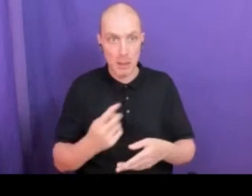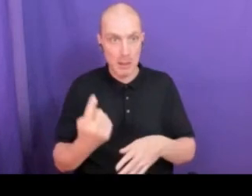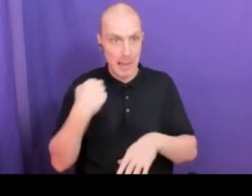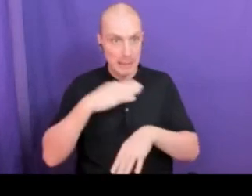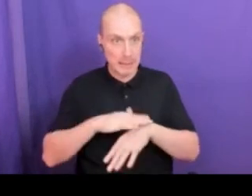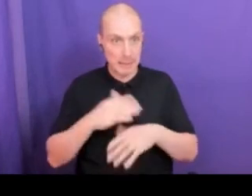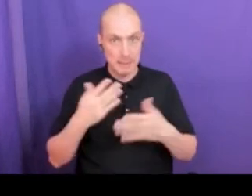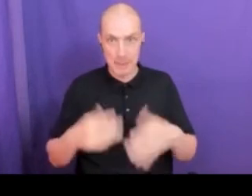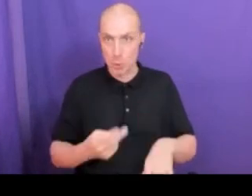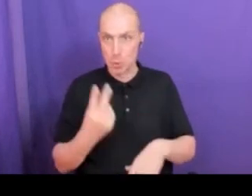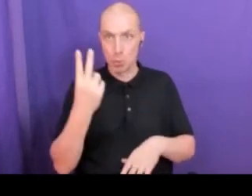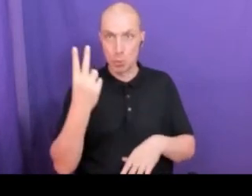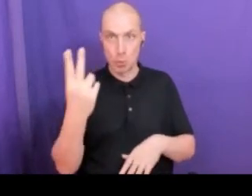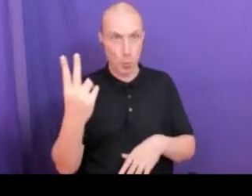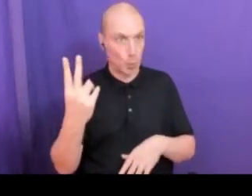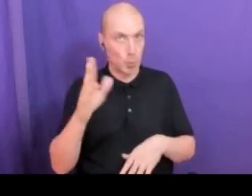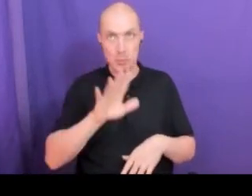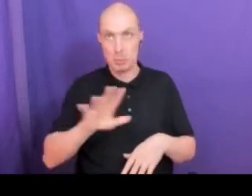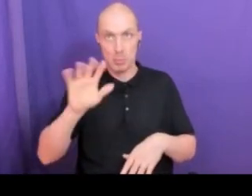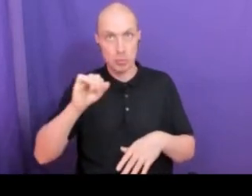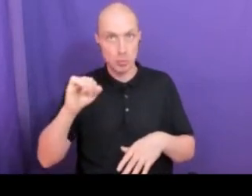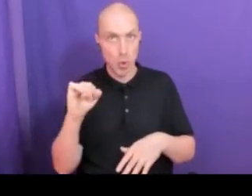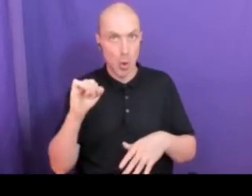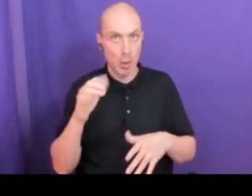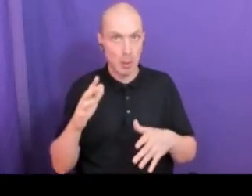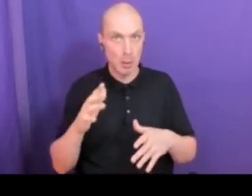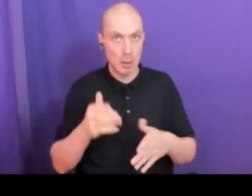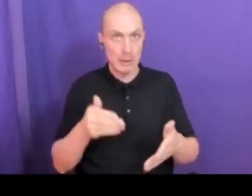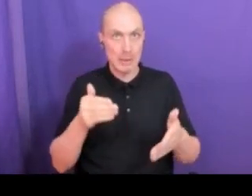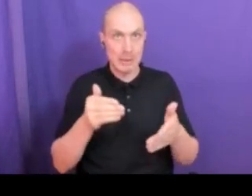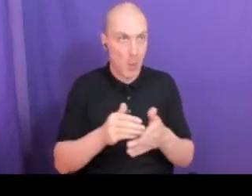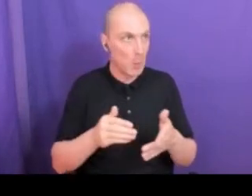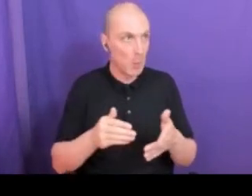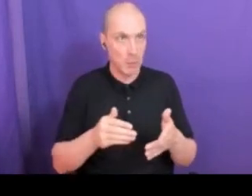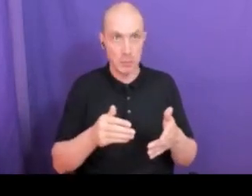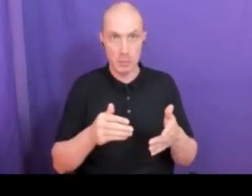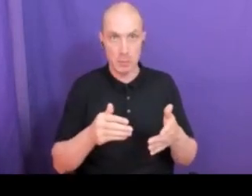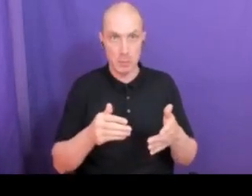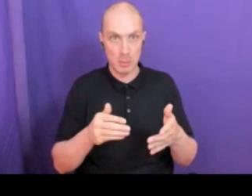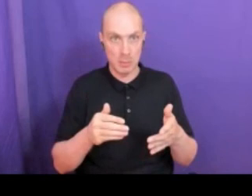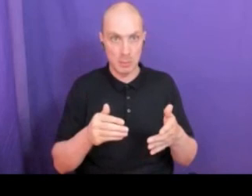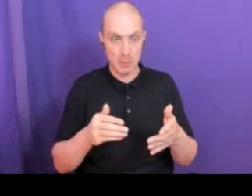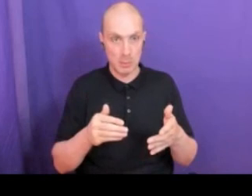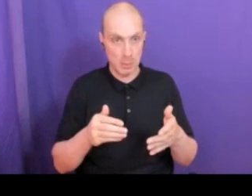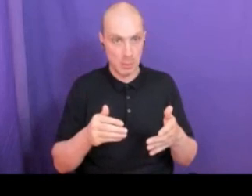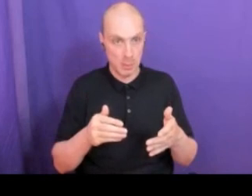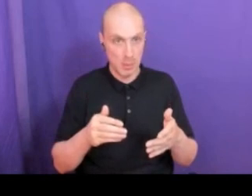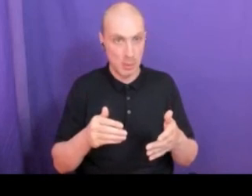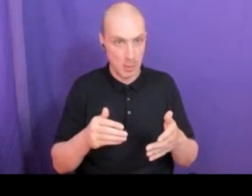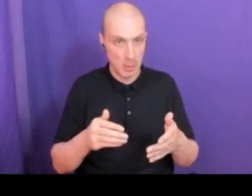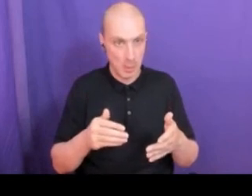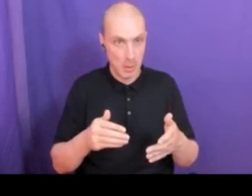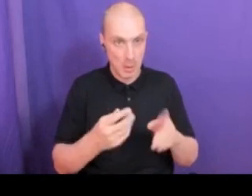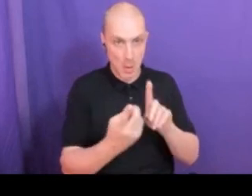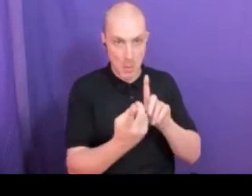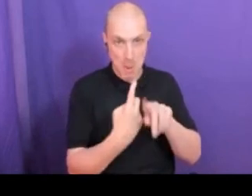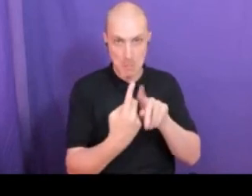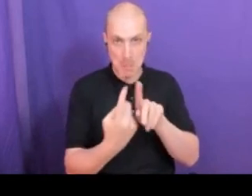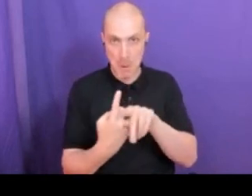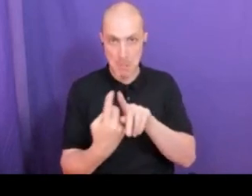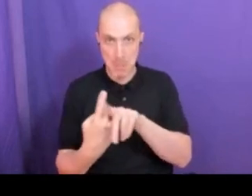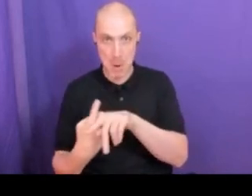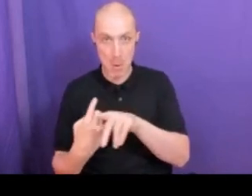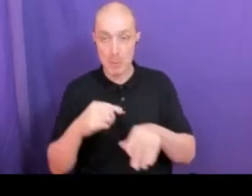amazing input into it, it seems, at what would be a really busy and difficult time for